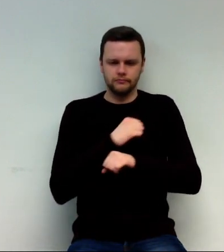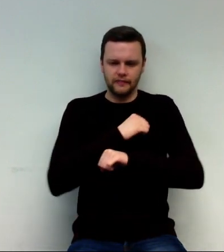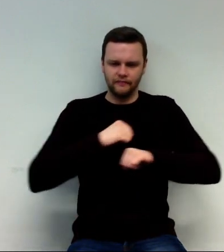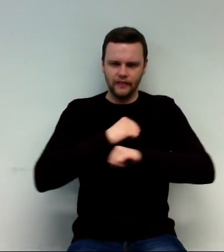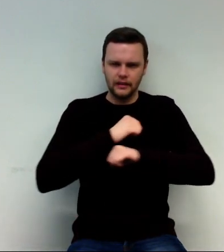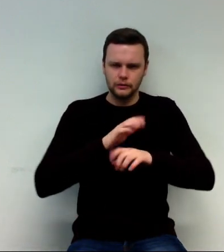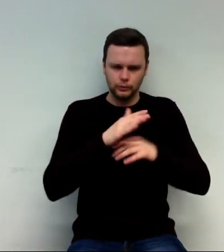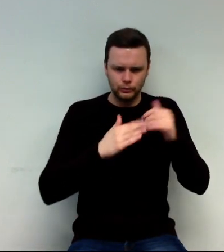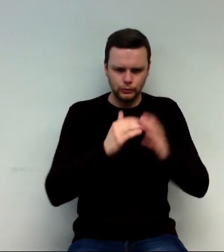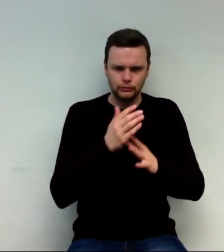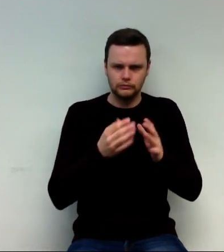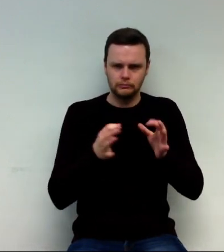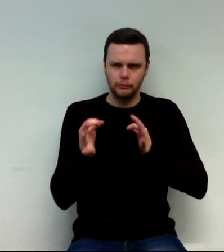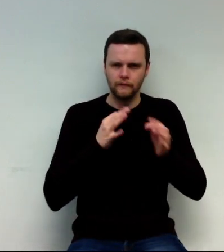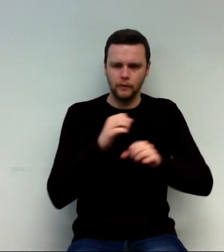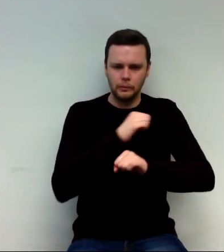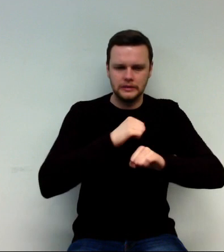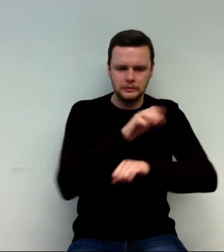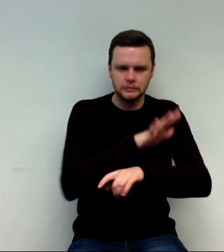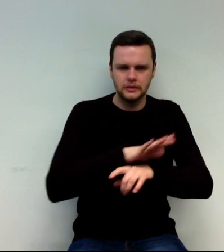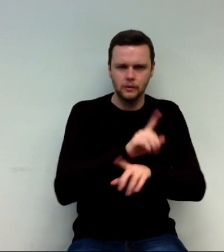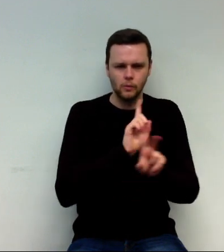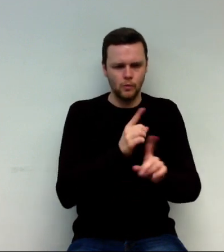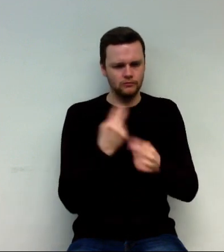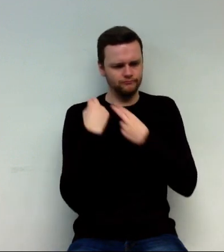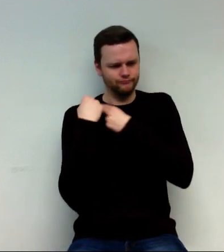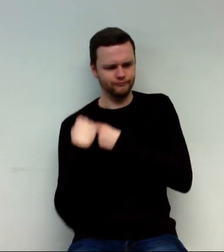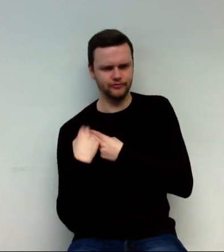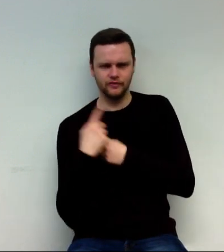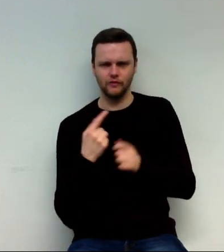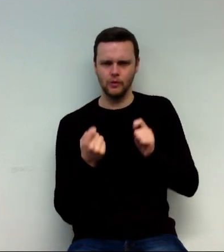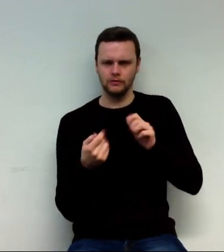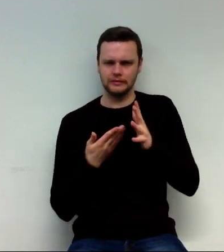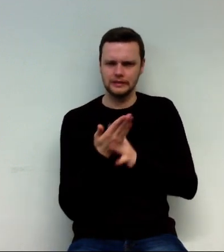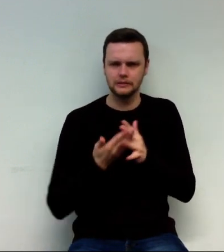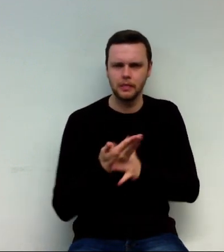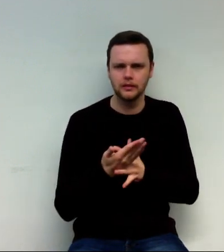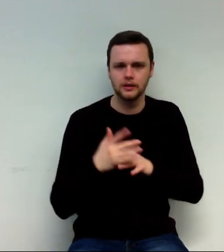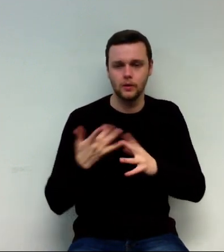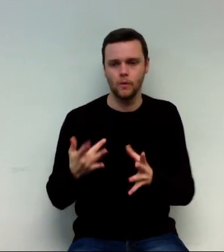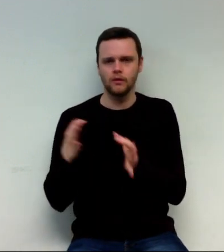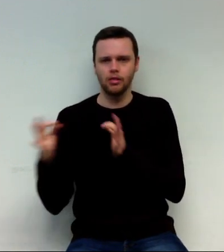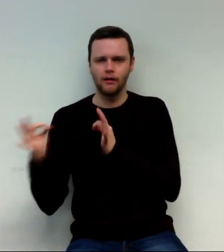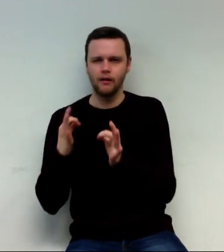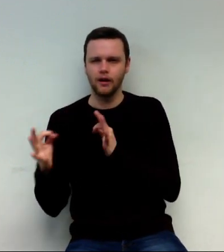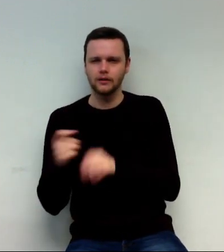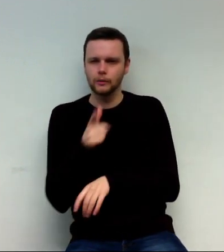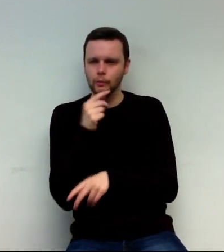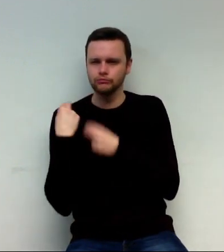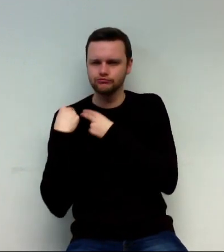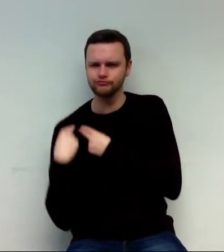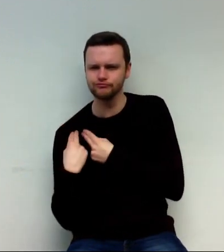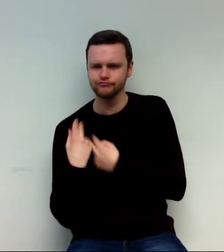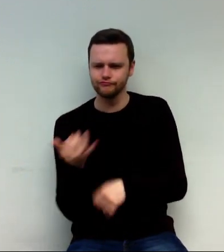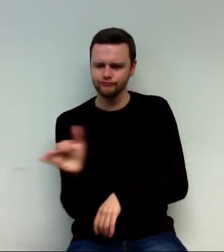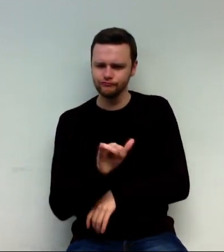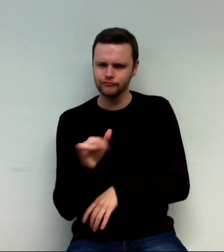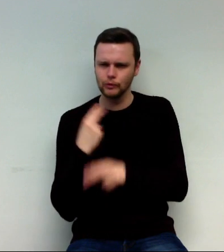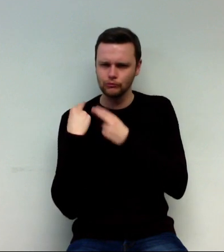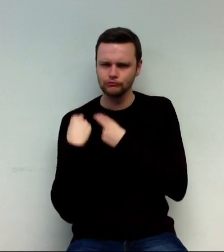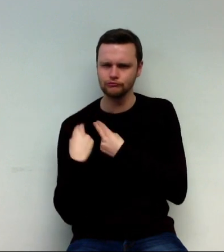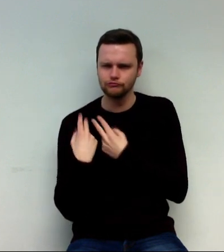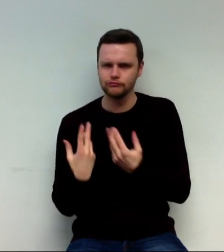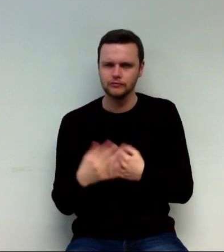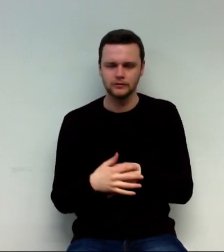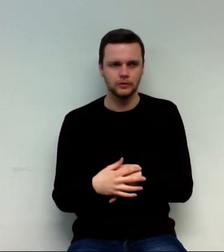improve accessibility versus the artists themselves who are putting on the show. So where do you stand in that? So someone being worried about like